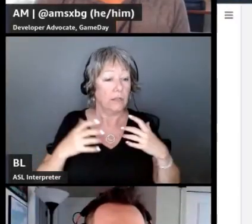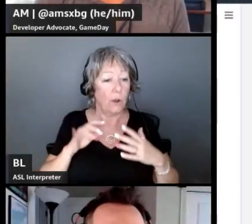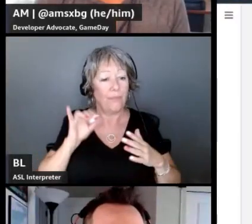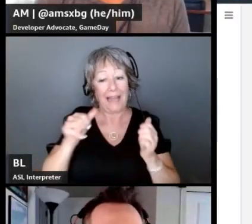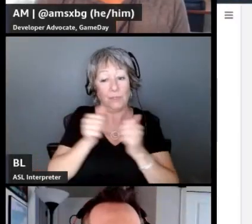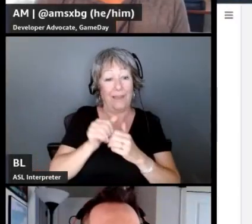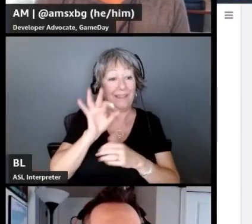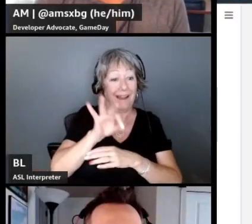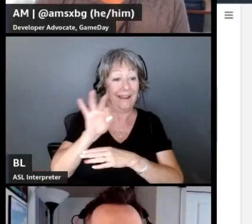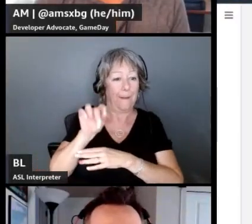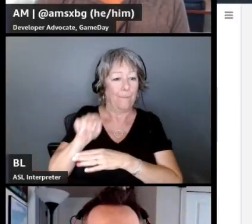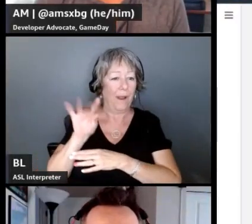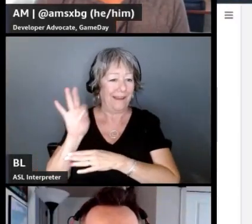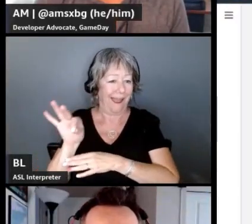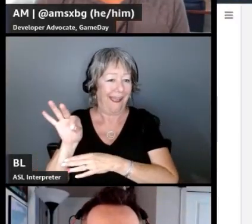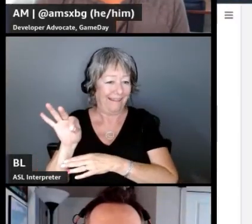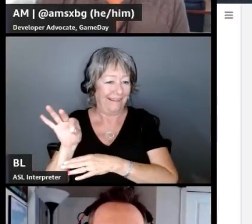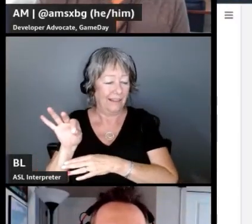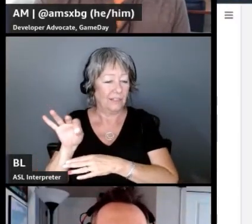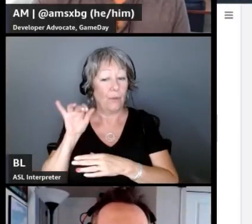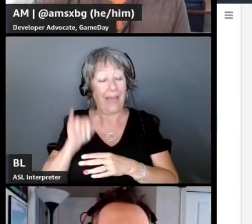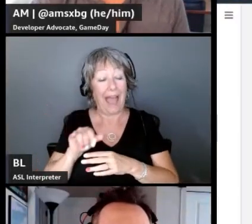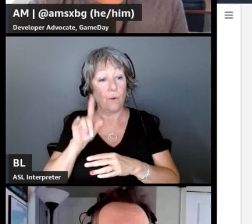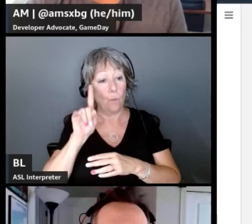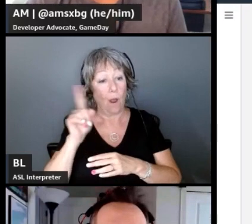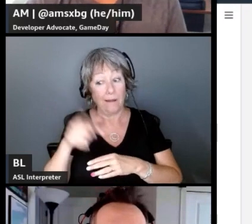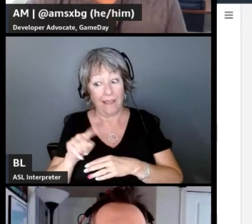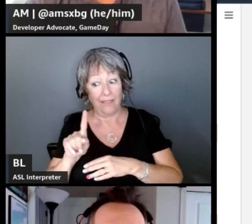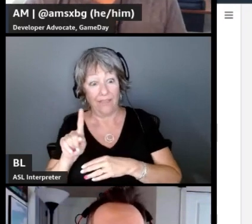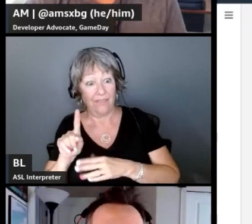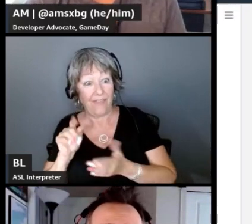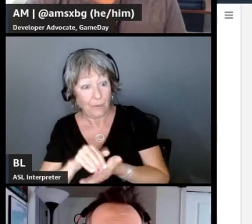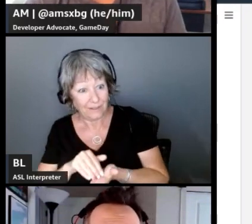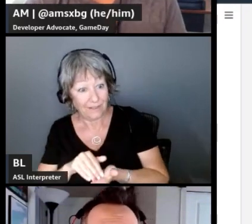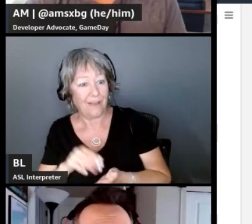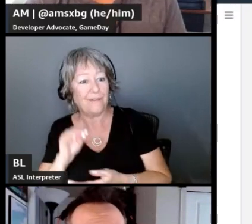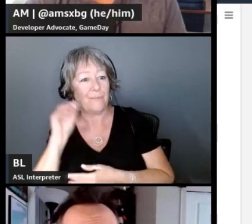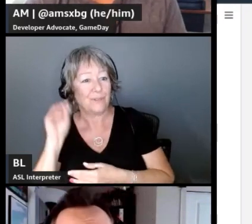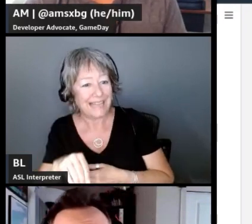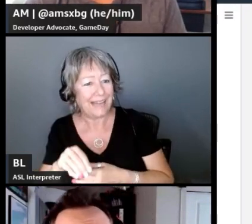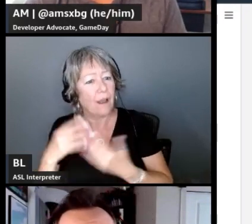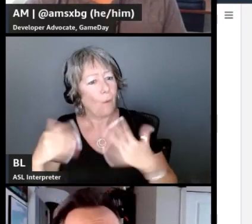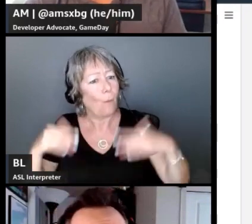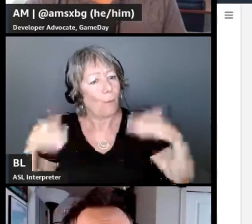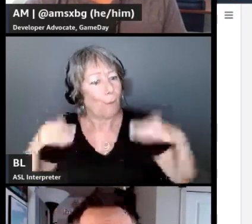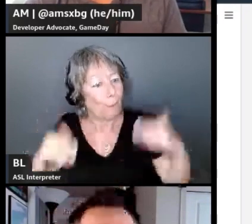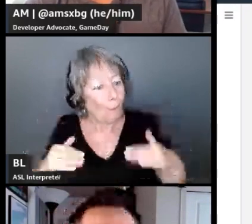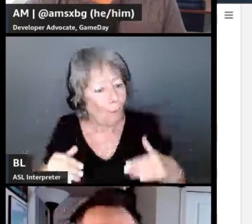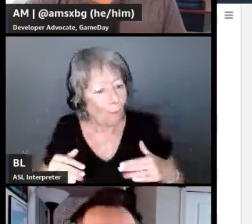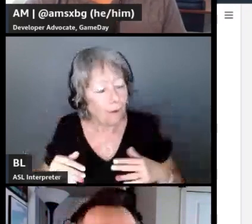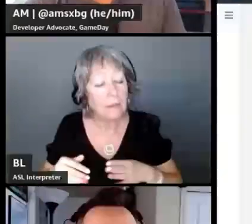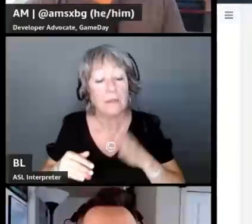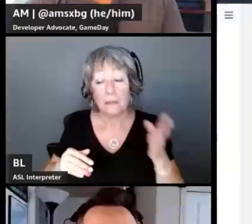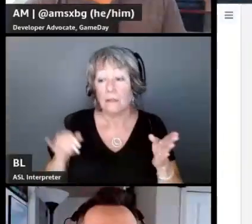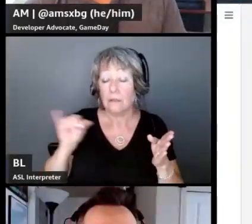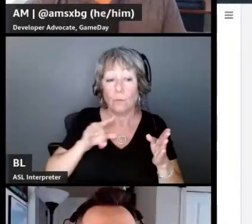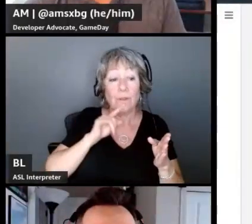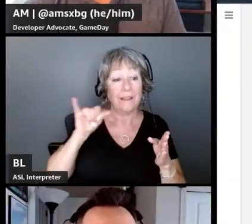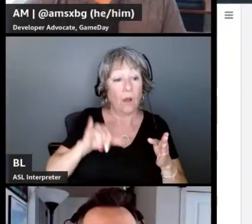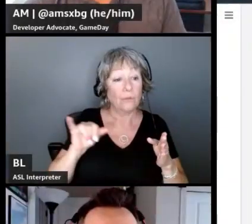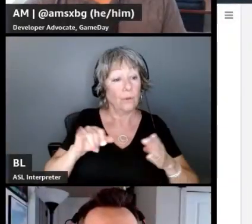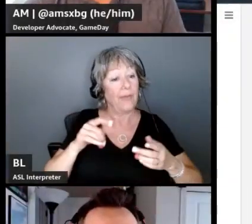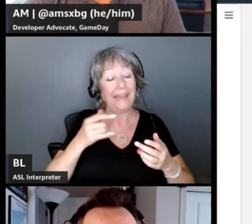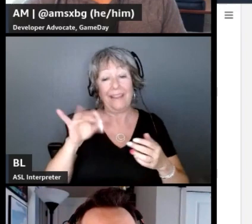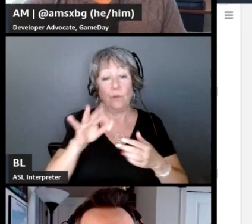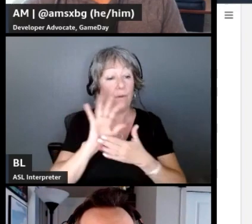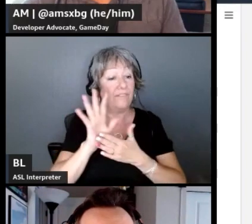99.999, and so that 1,000% ends up being pretty I mean, our significant. attention span has reduced considerably. Today, if your video